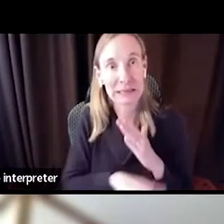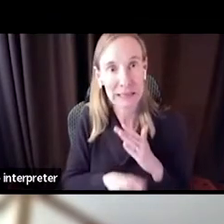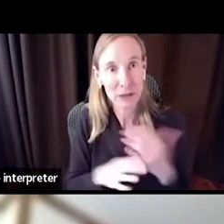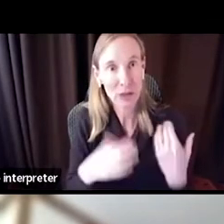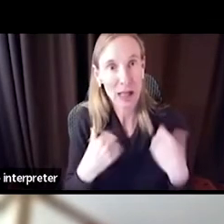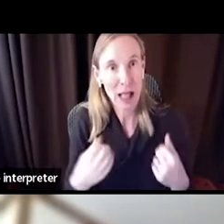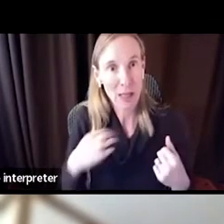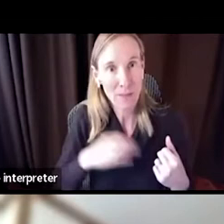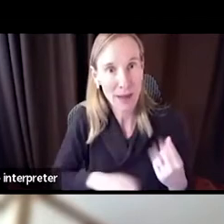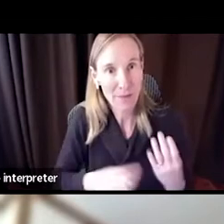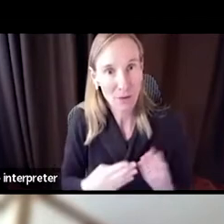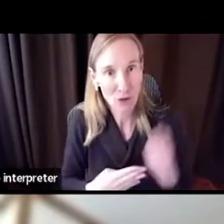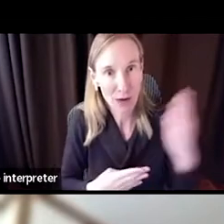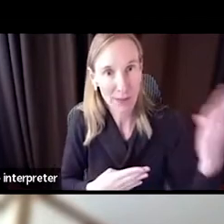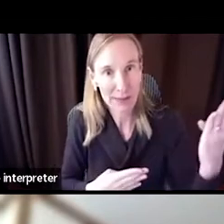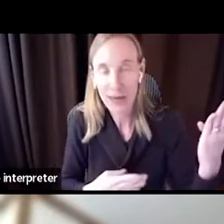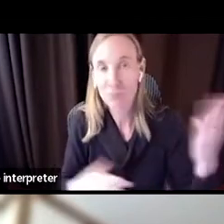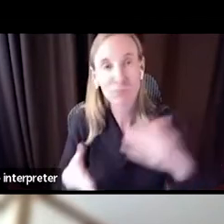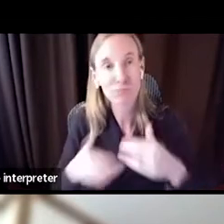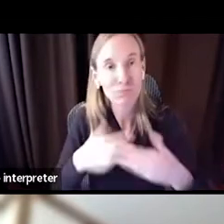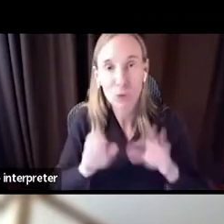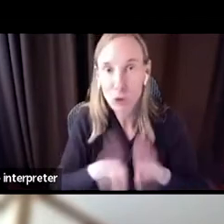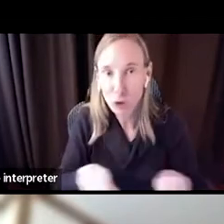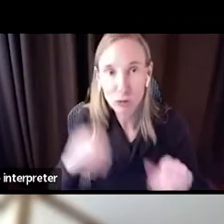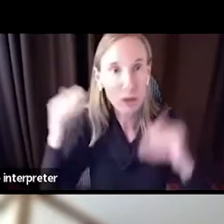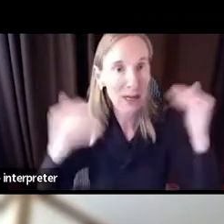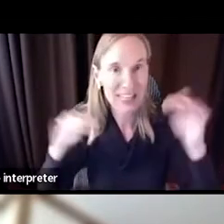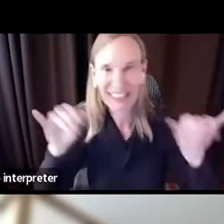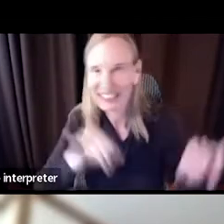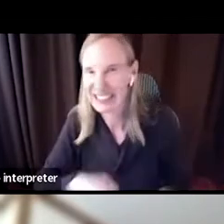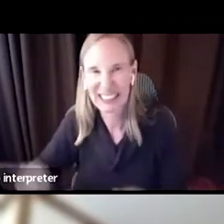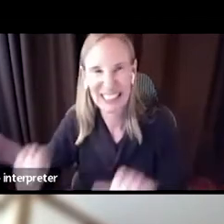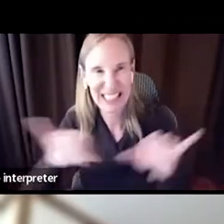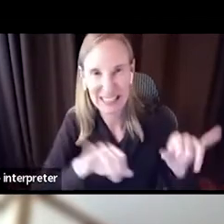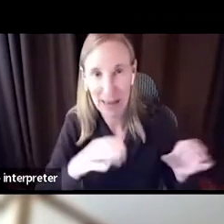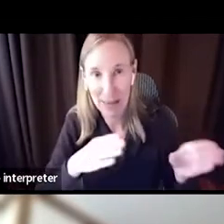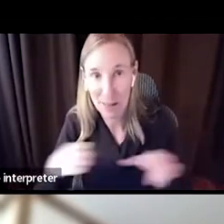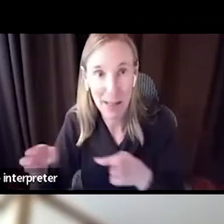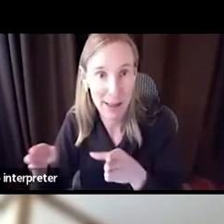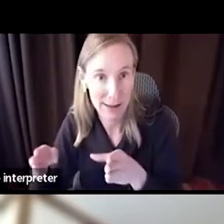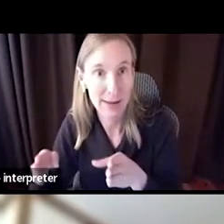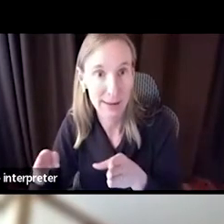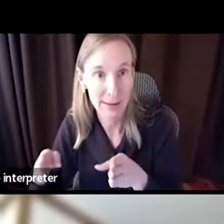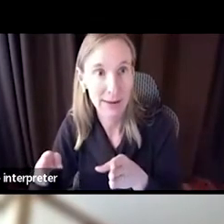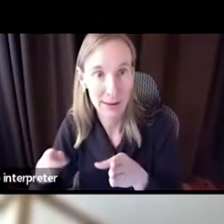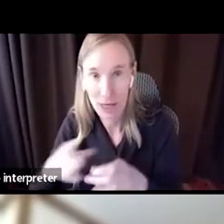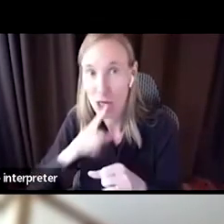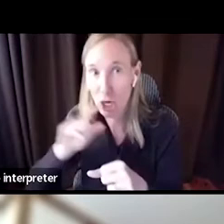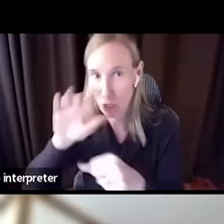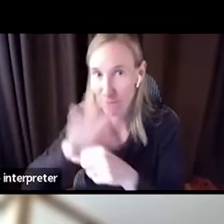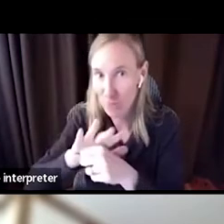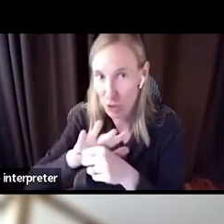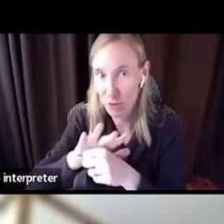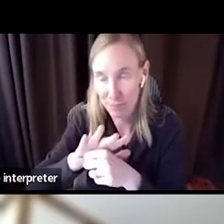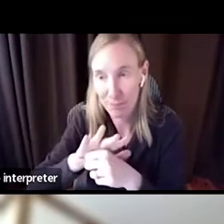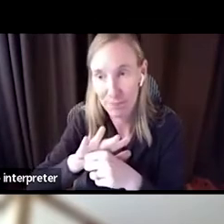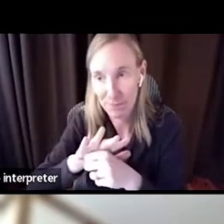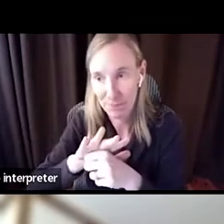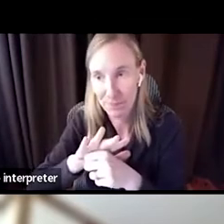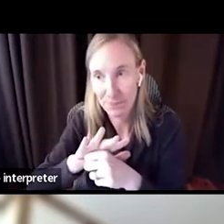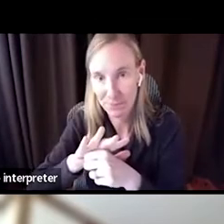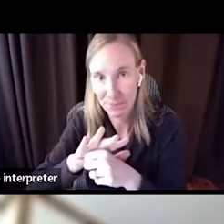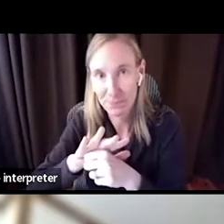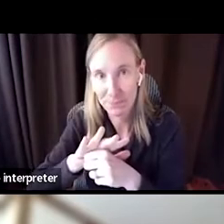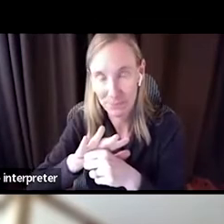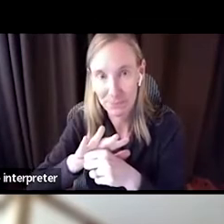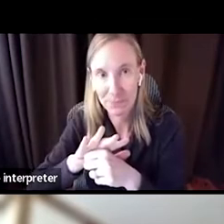standard for children versus adults or adults for children. Correct. And I believe I want to just confirm as well, because we've kind of backed into